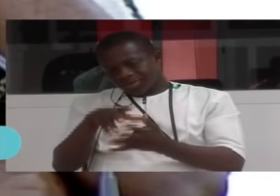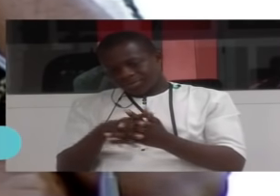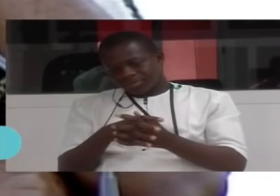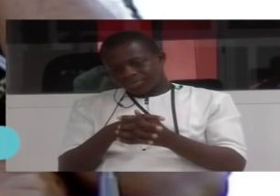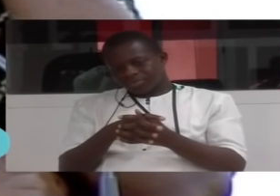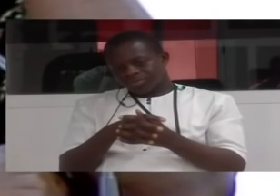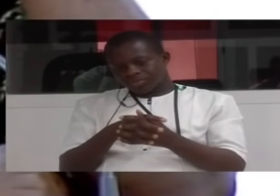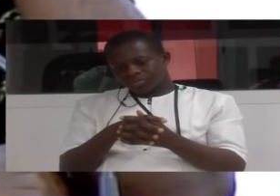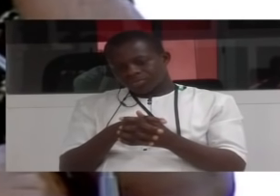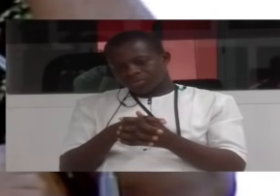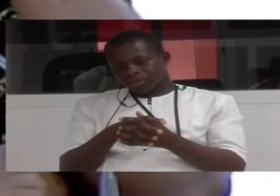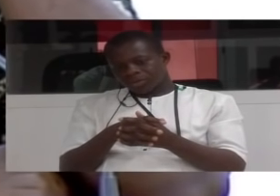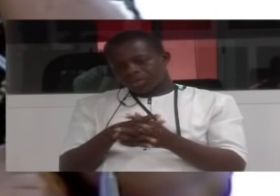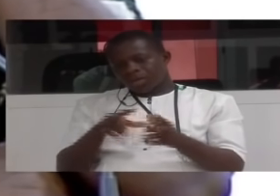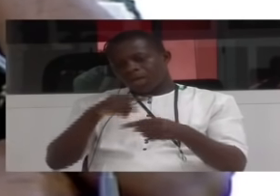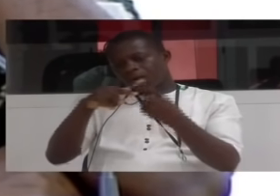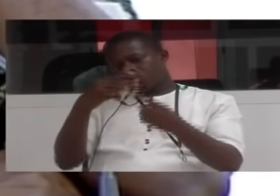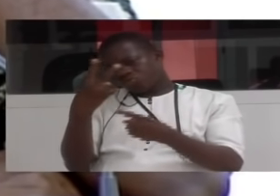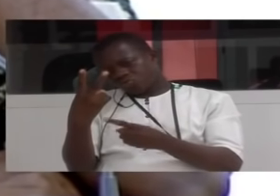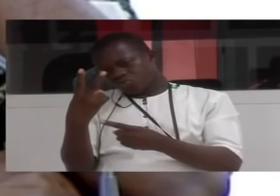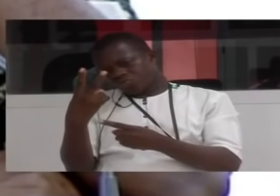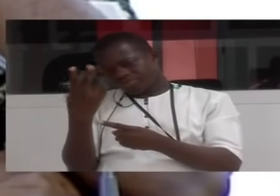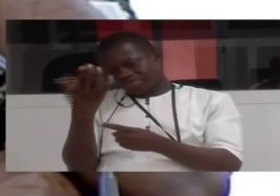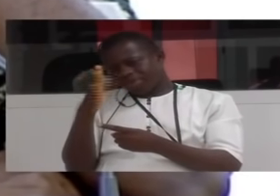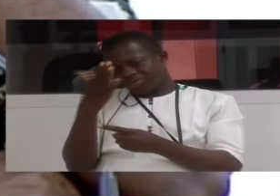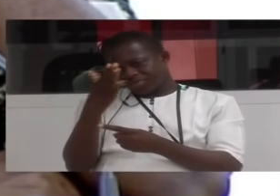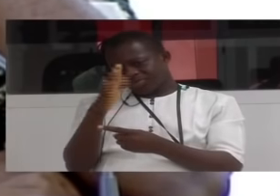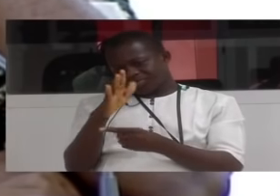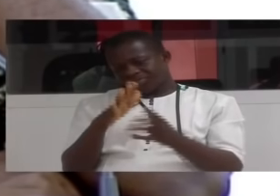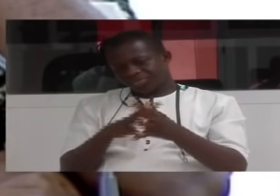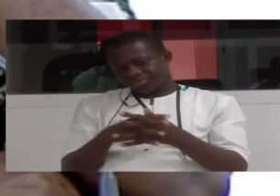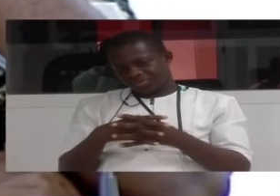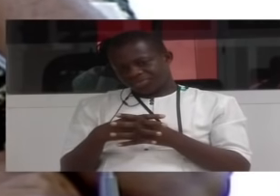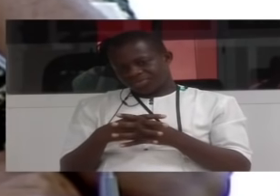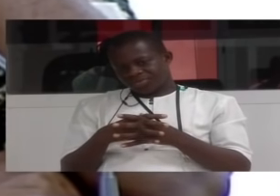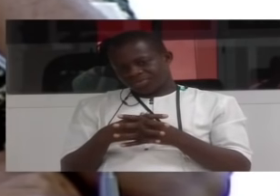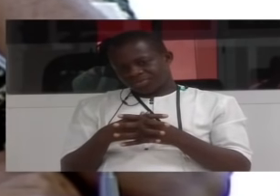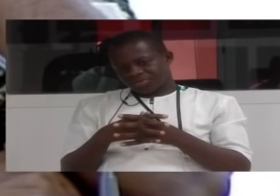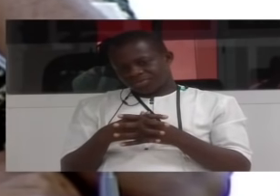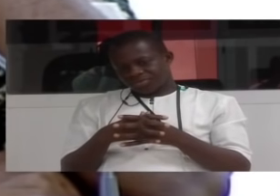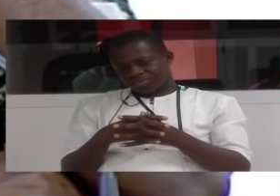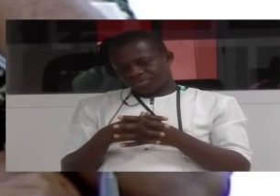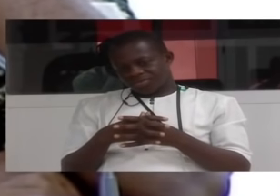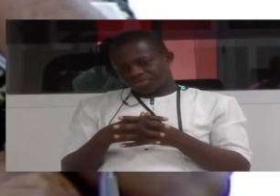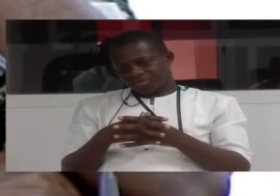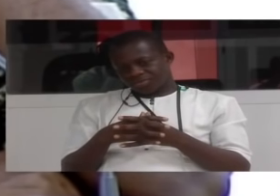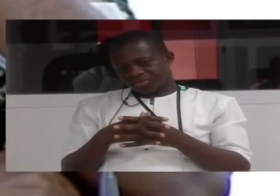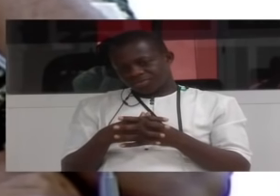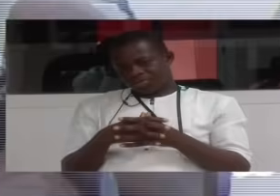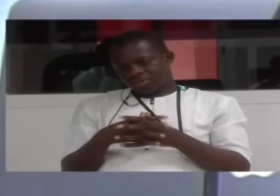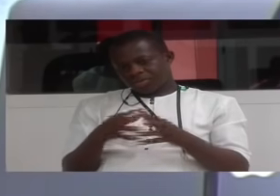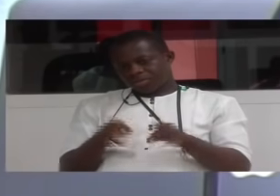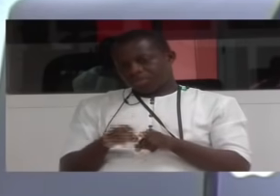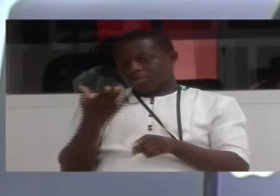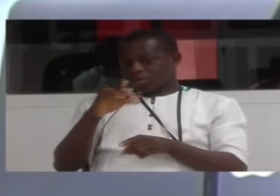mu ngi nekkon bori ñaari waxtu dal. There when we were standing there, it was around 2. So effectively,